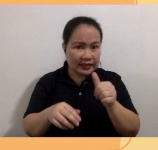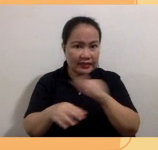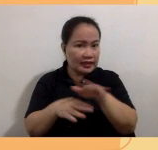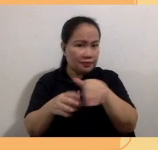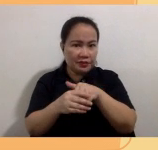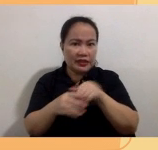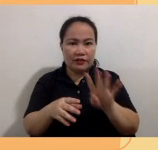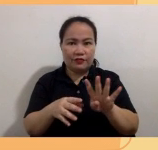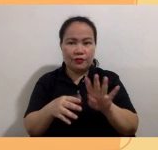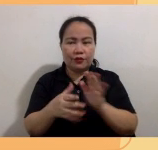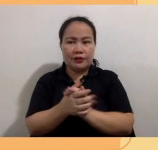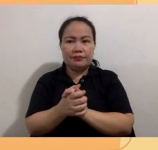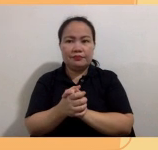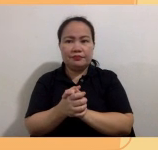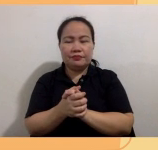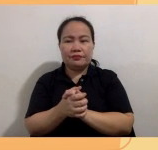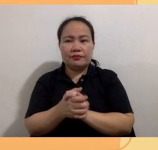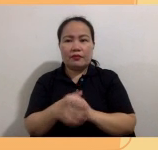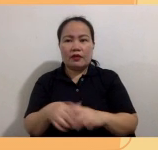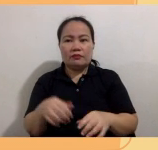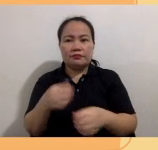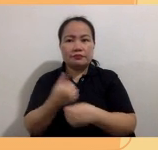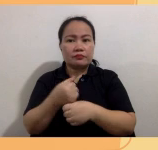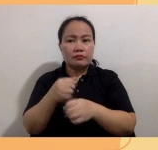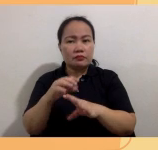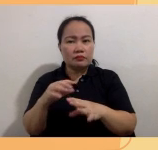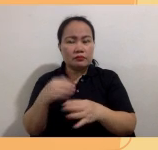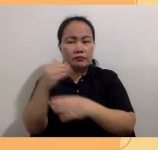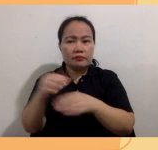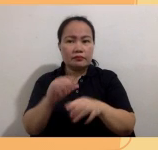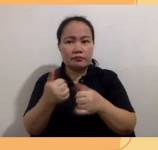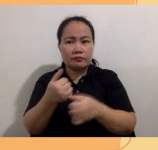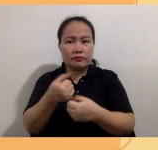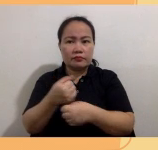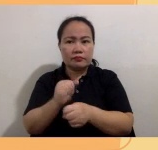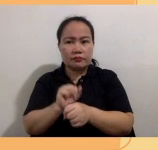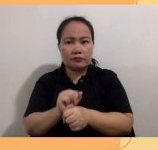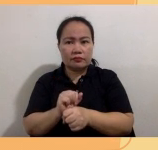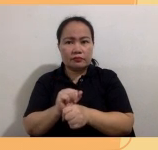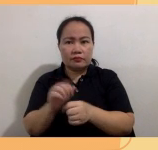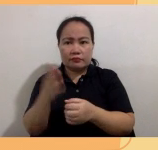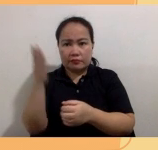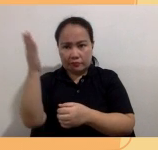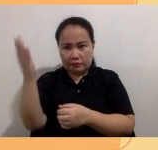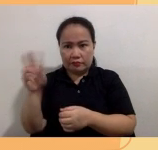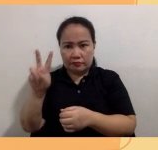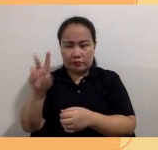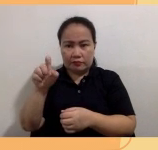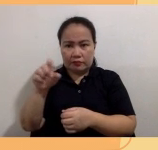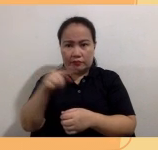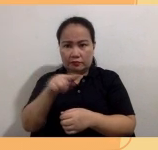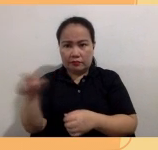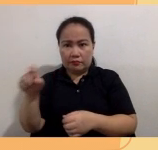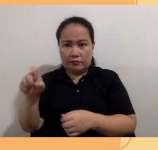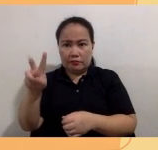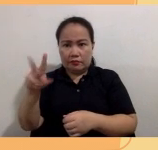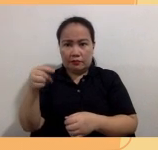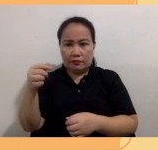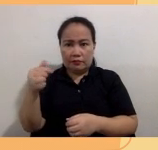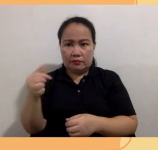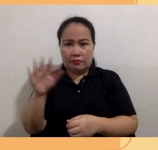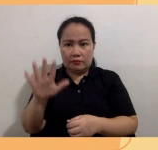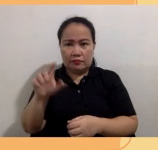Next. So, how to make 2x over x squared plus 5x plus 6 undefined? So, again, first